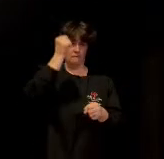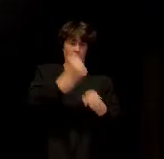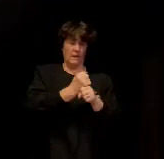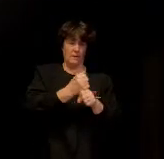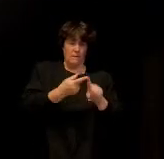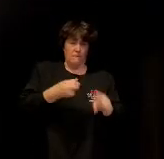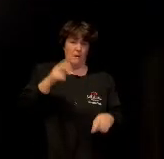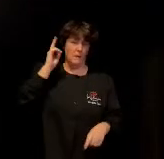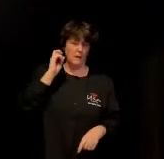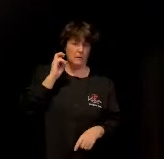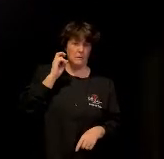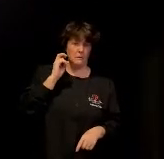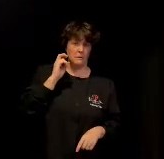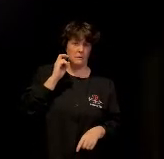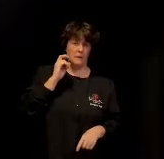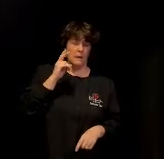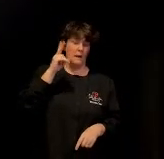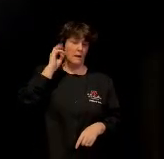and hearing from heaven.